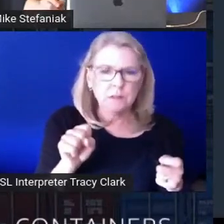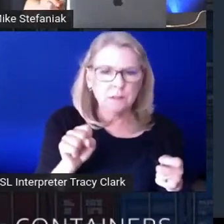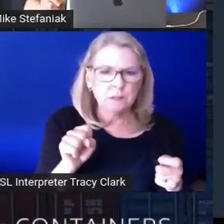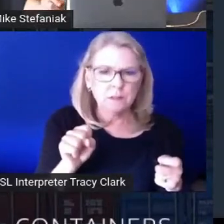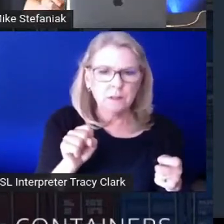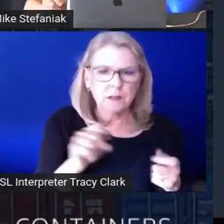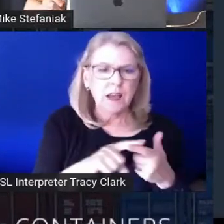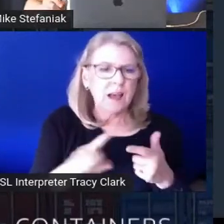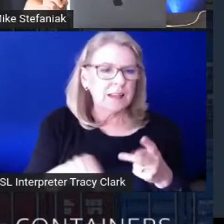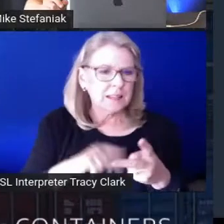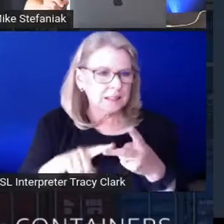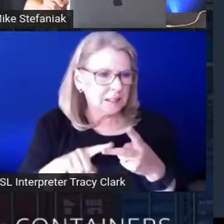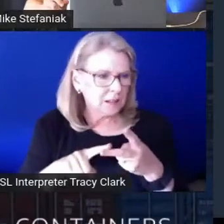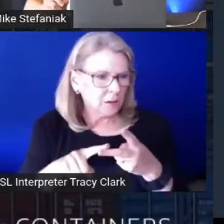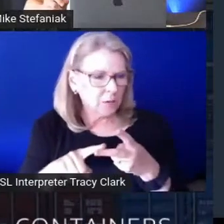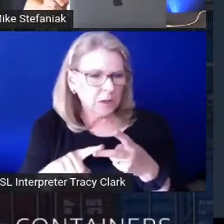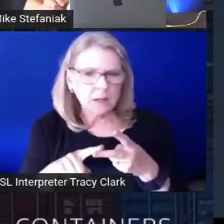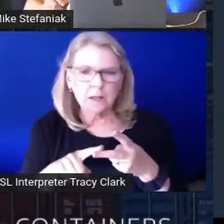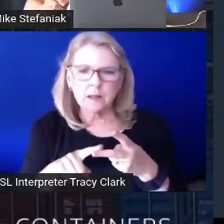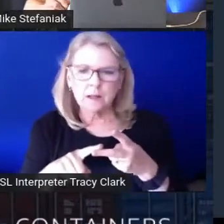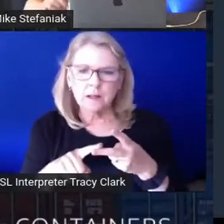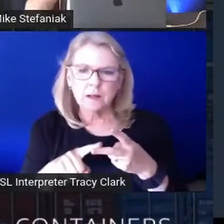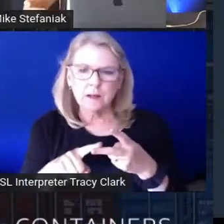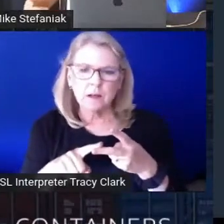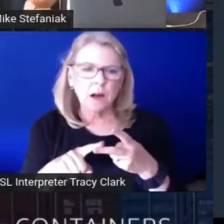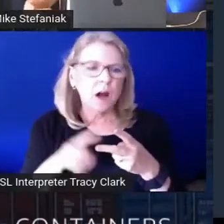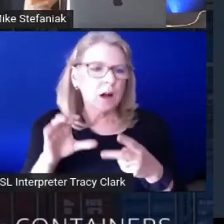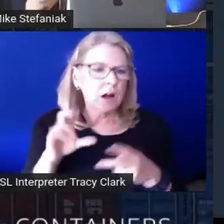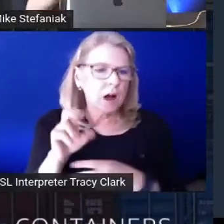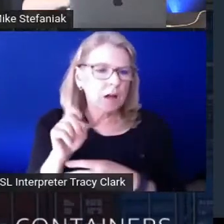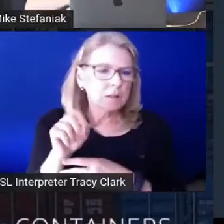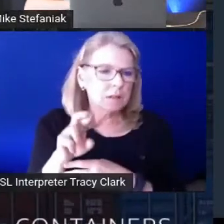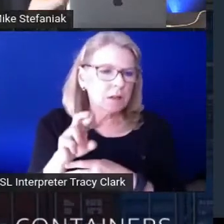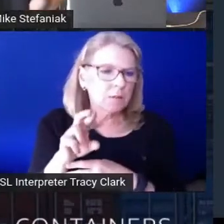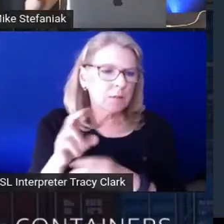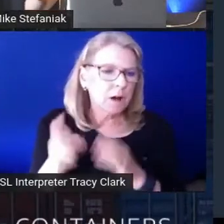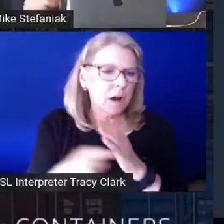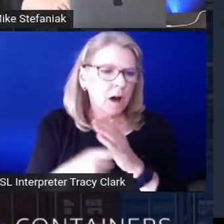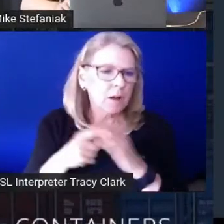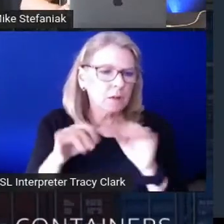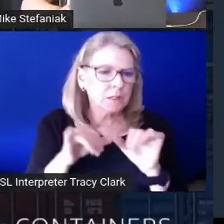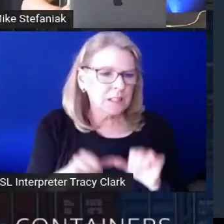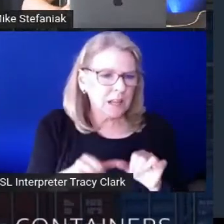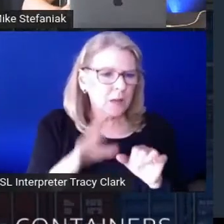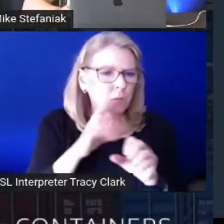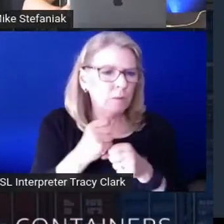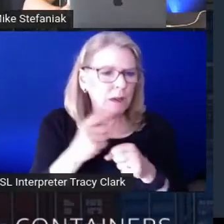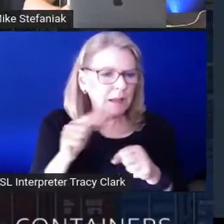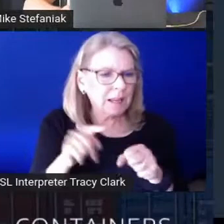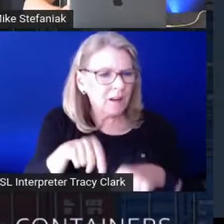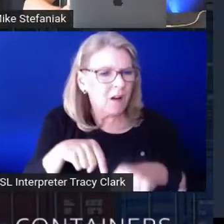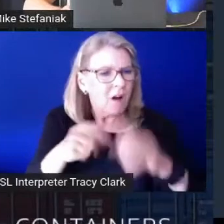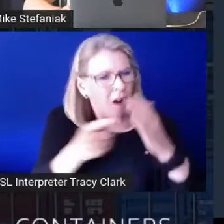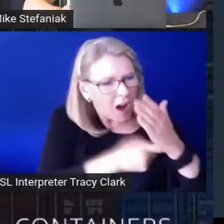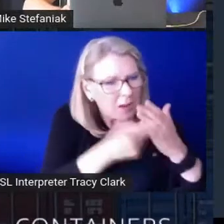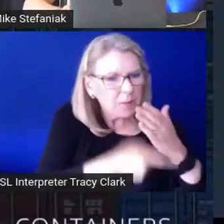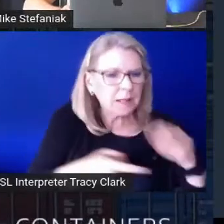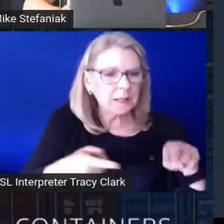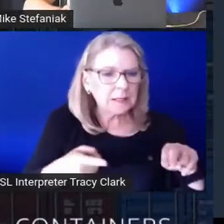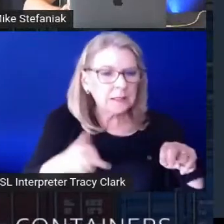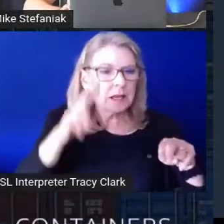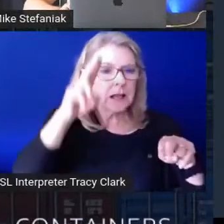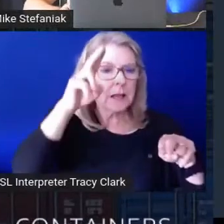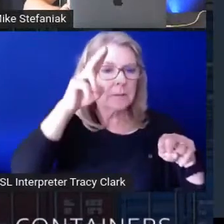Cluster Autoscaler, which will make it automatically scale back up and down based on requests with managed node